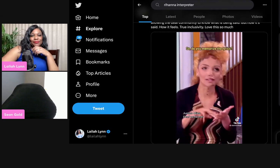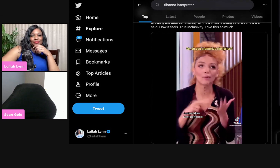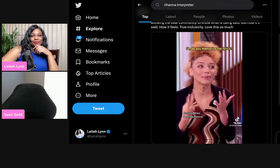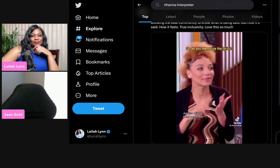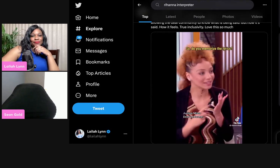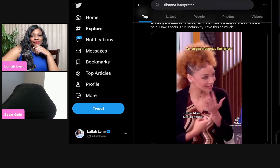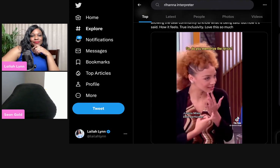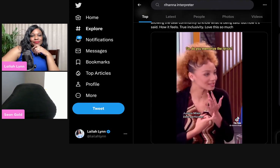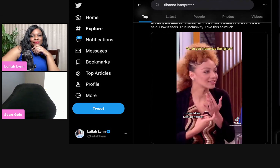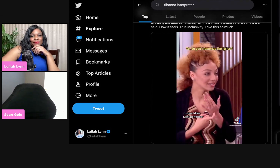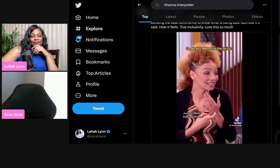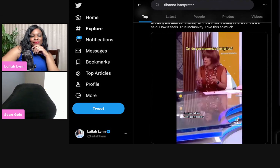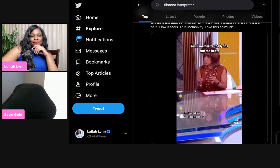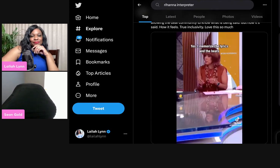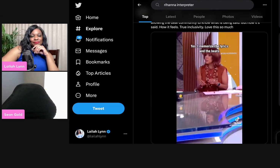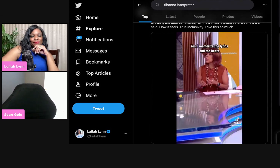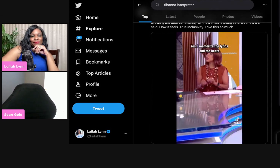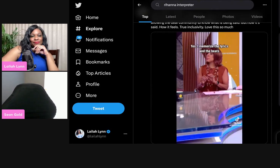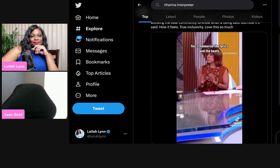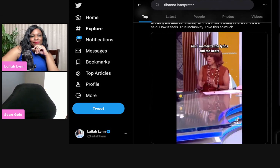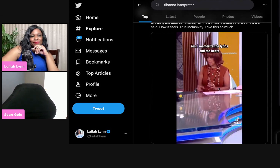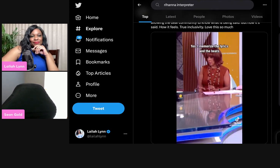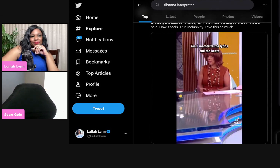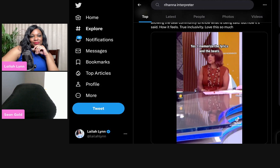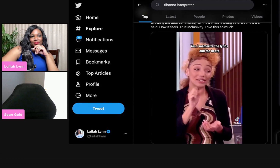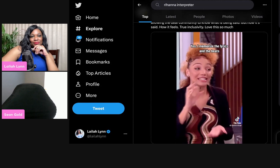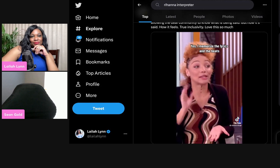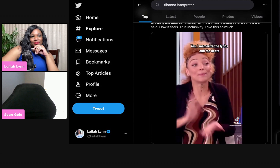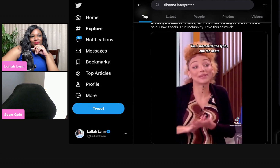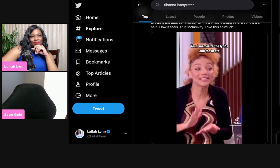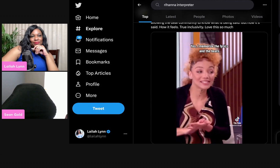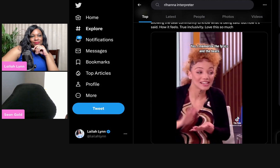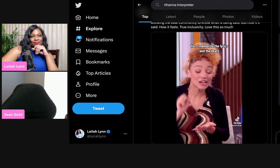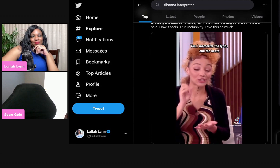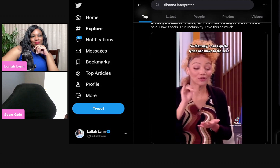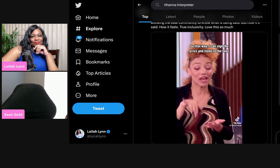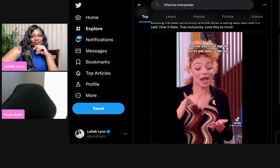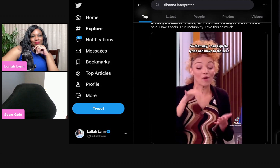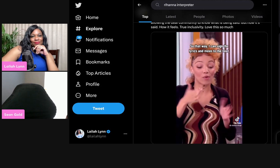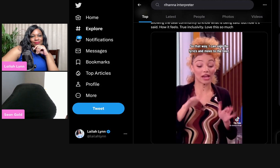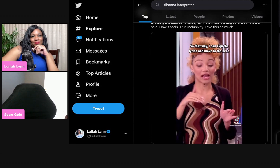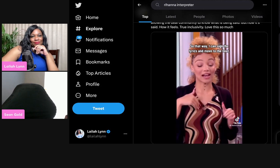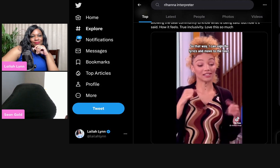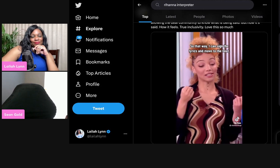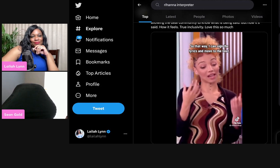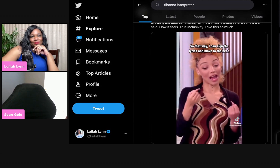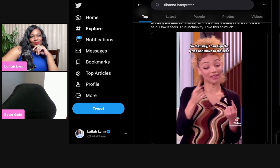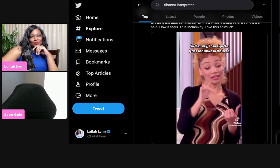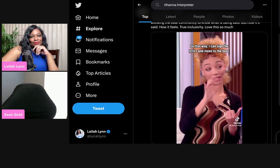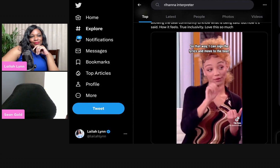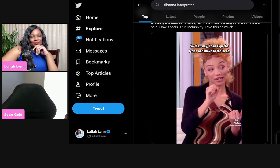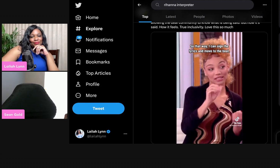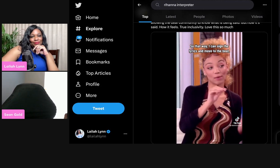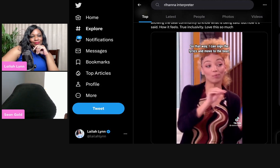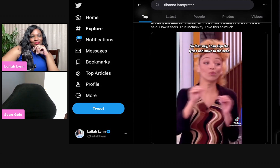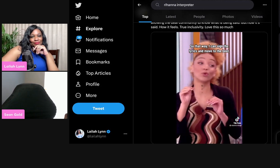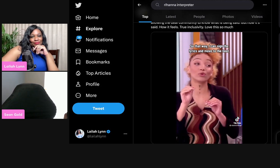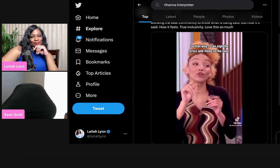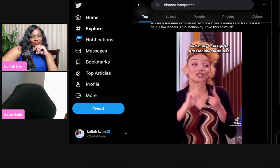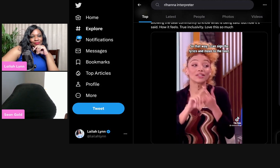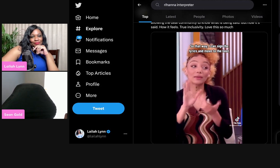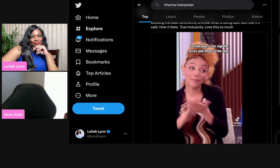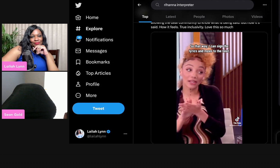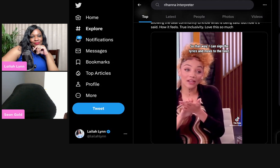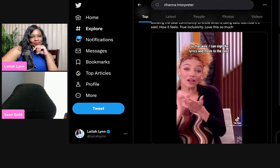right. So do you memorize the lyrics? Yes, I memorize the lyrics and the beats. So that way I can sign the lyrics and